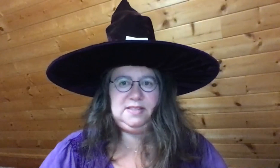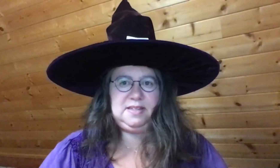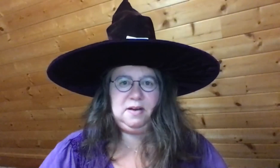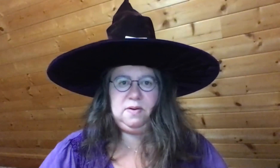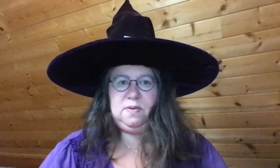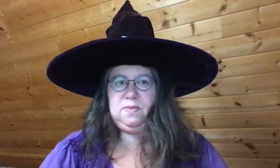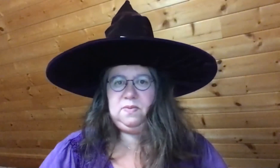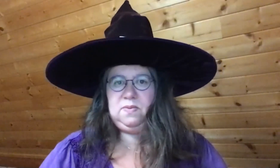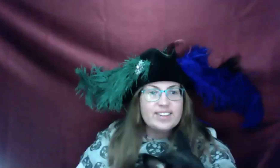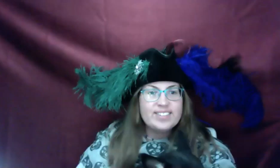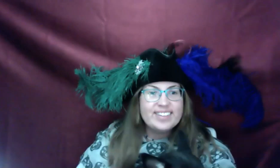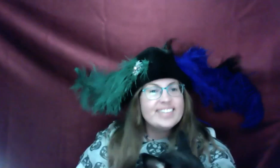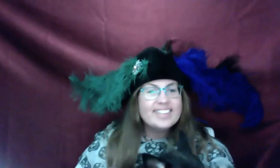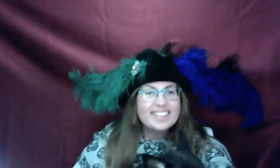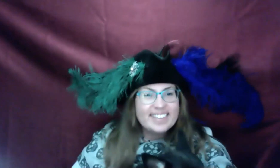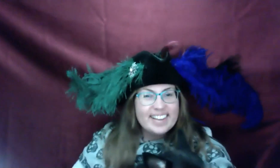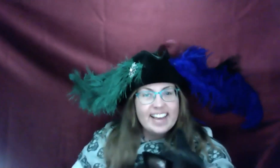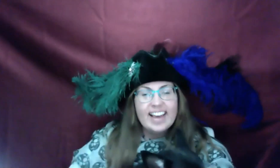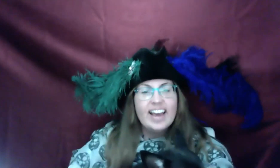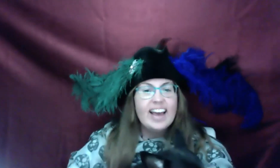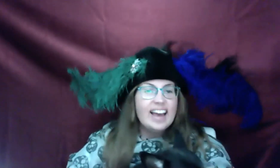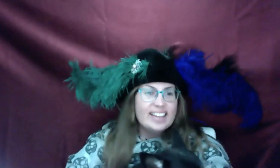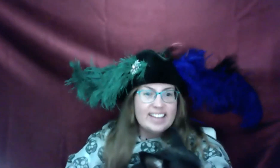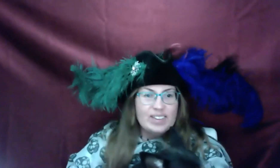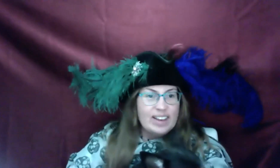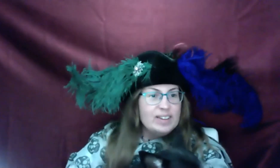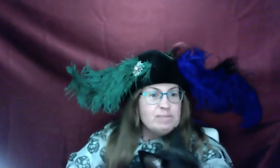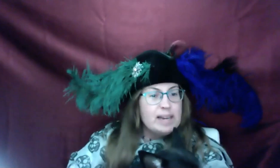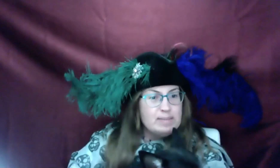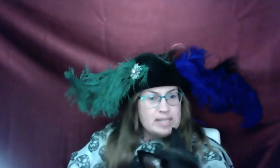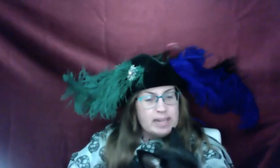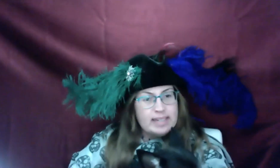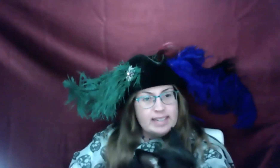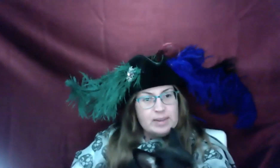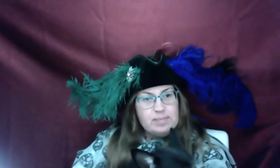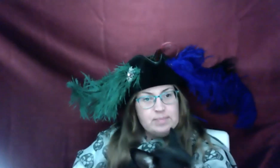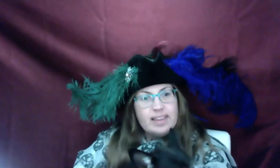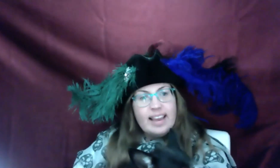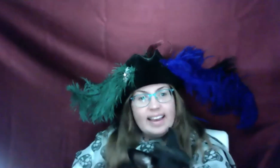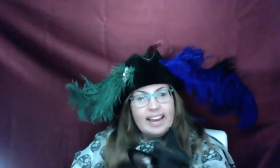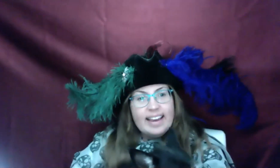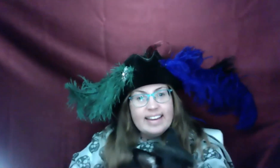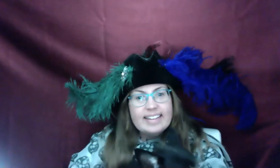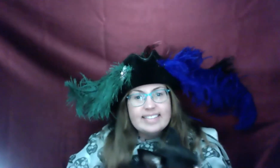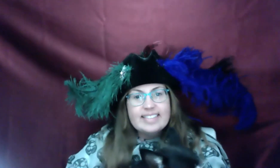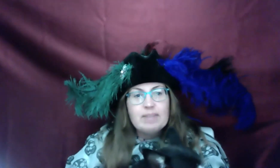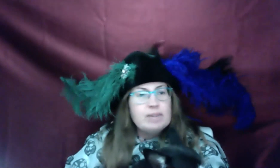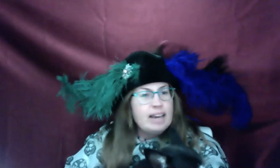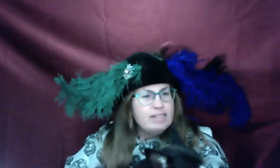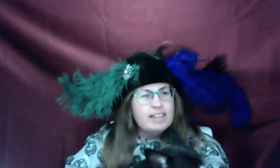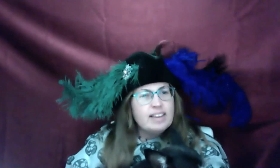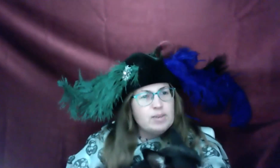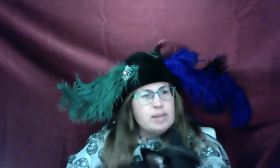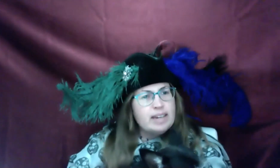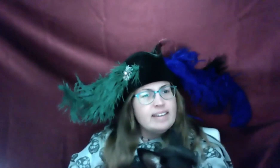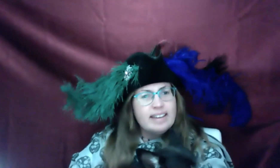Who wants to go? Oh, there we go. Oh, great. Yeah, my name is Amanda M. And I'm kind of